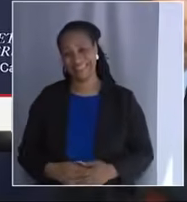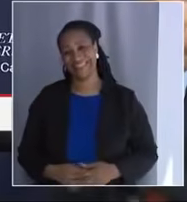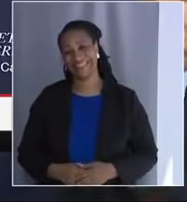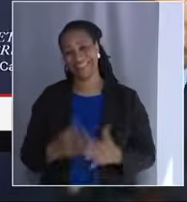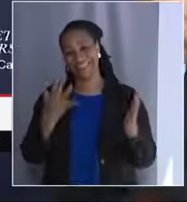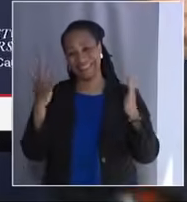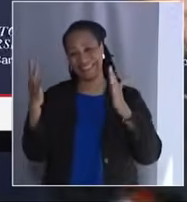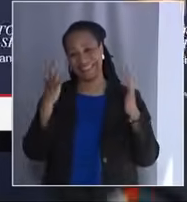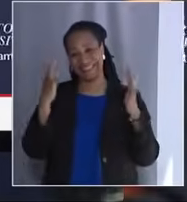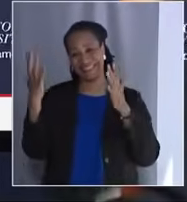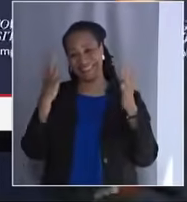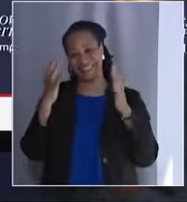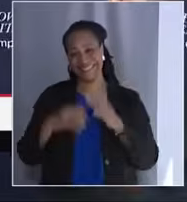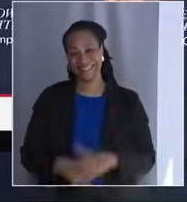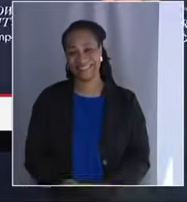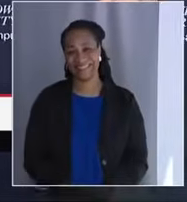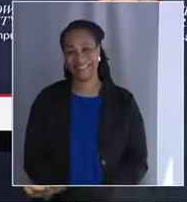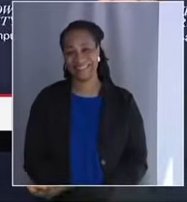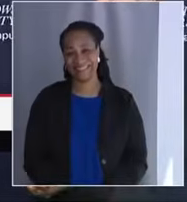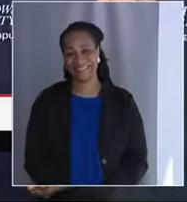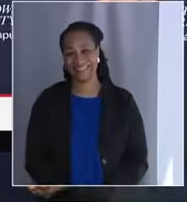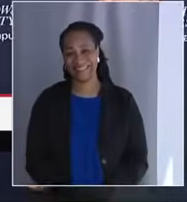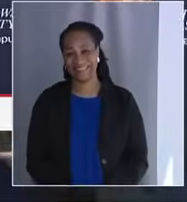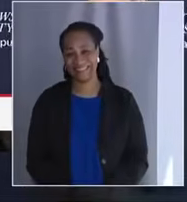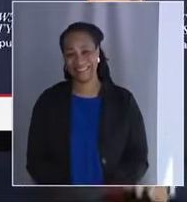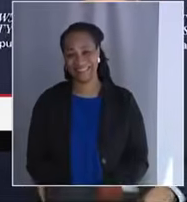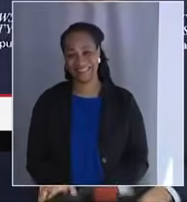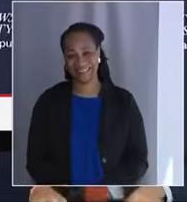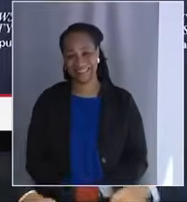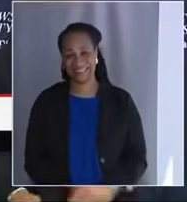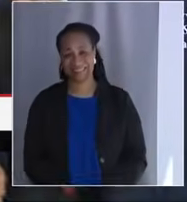Ladies and gentlemen, Ward 6 Councilman Charles Allen.